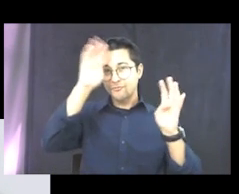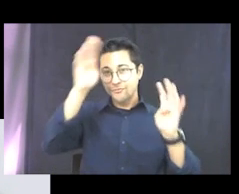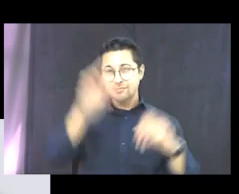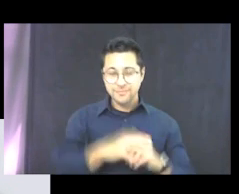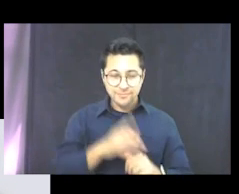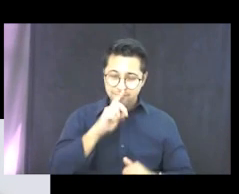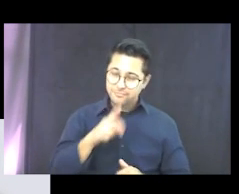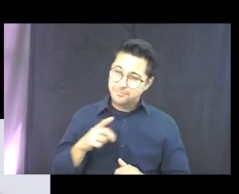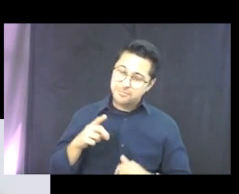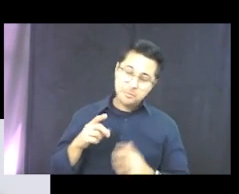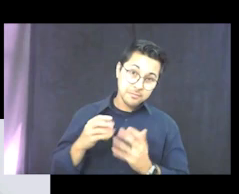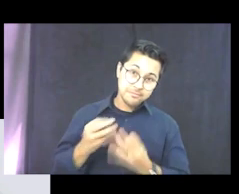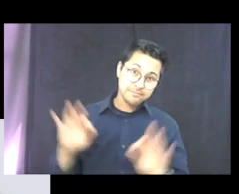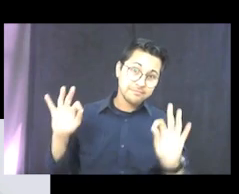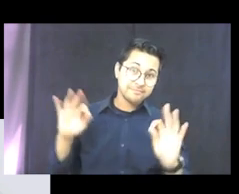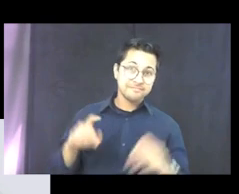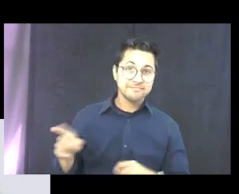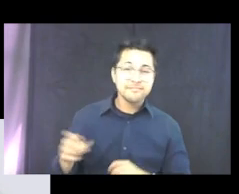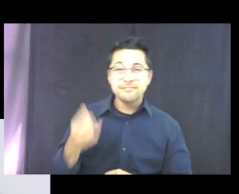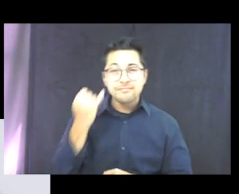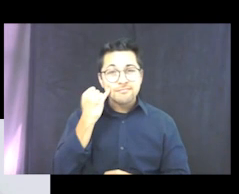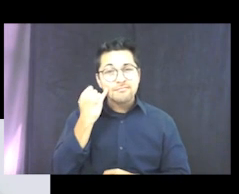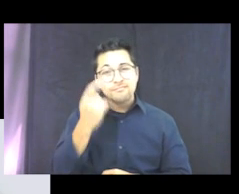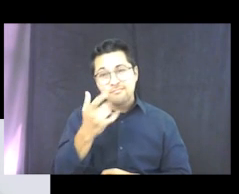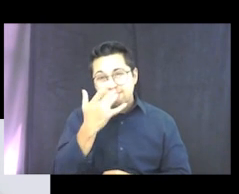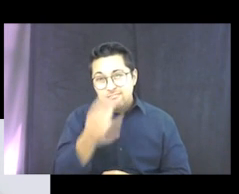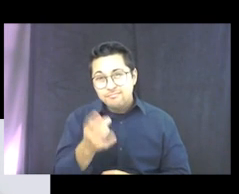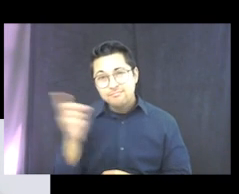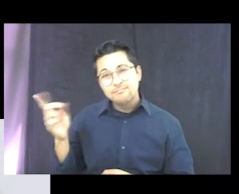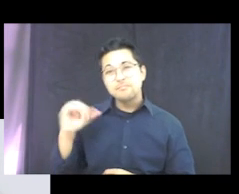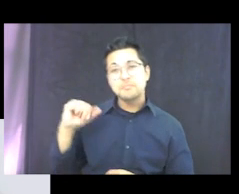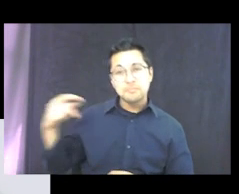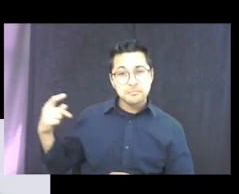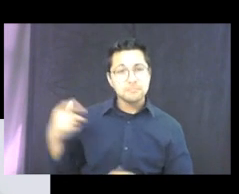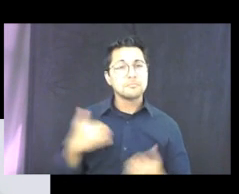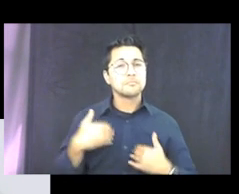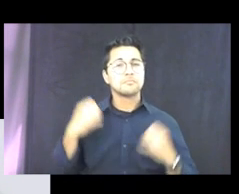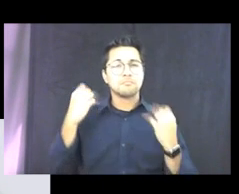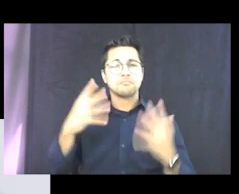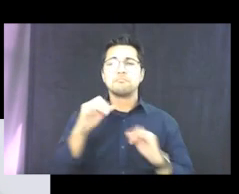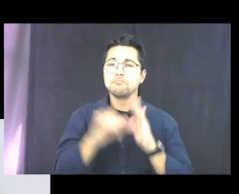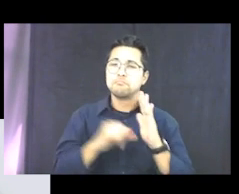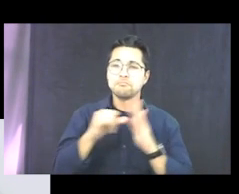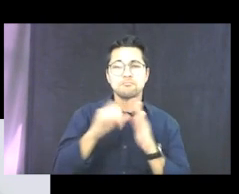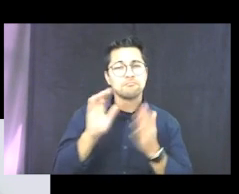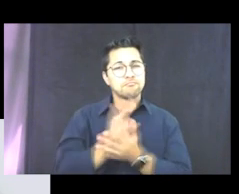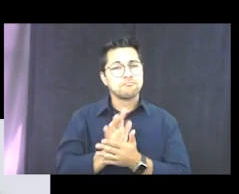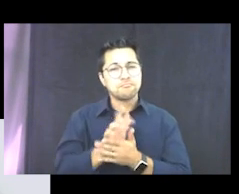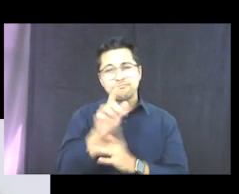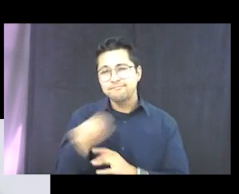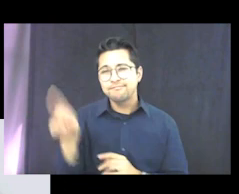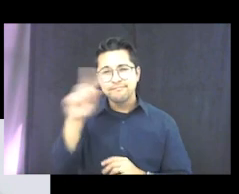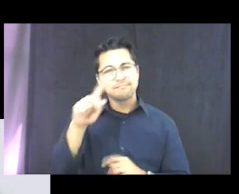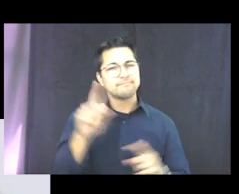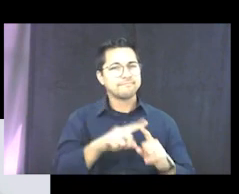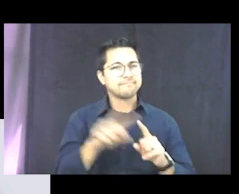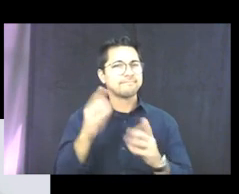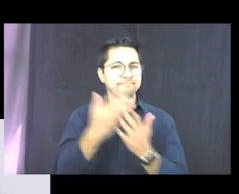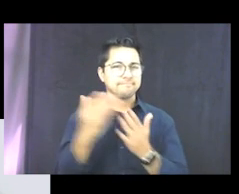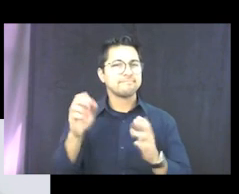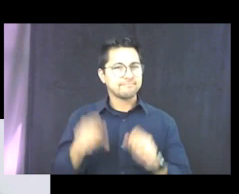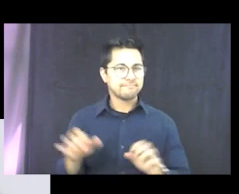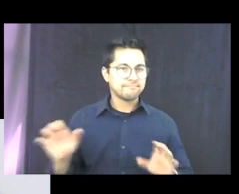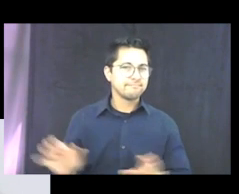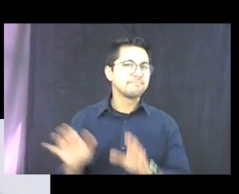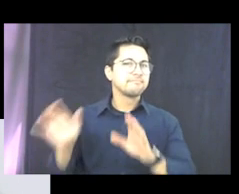it's completely free. If you're interested more in this application, there are many YouTube tutorials out there on different things that this app can allow you to